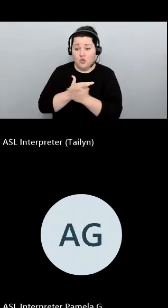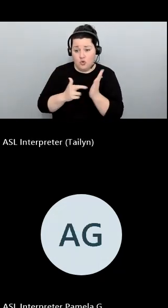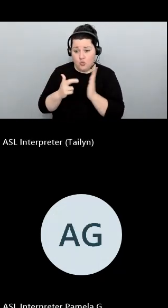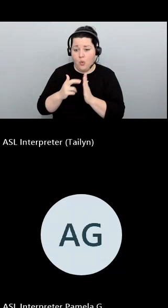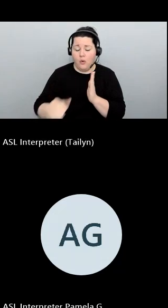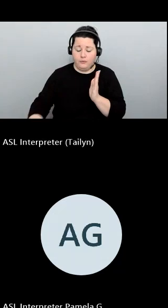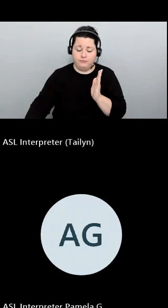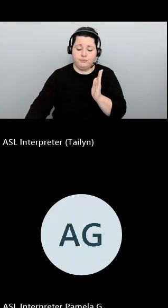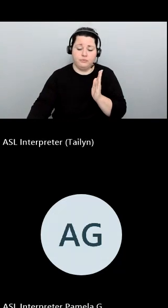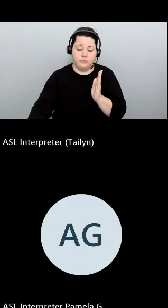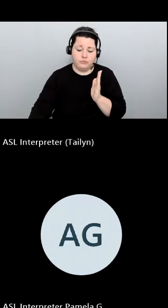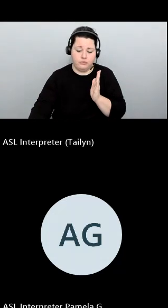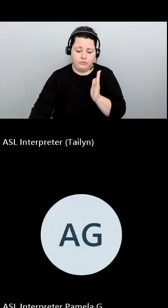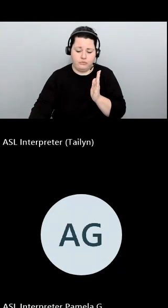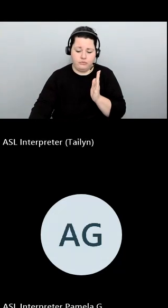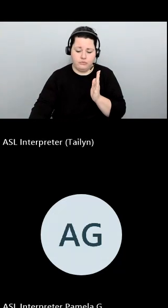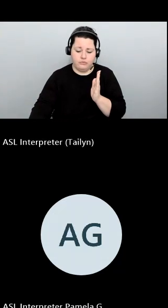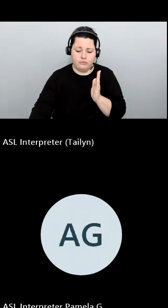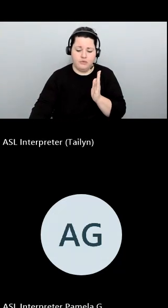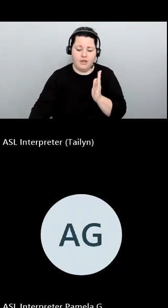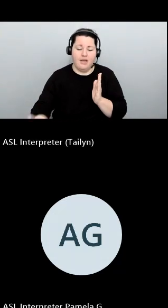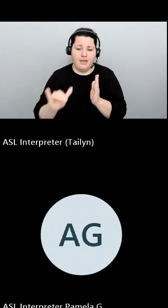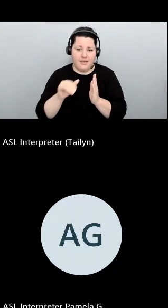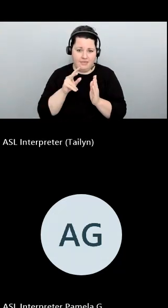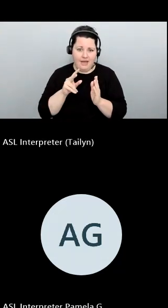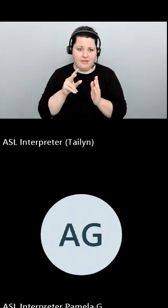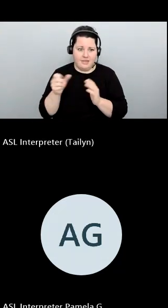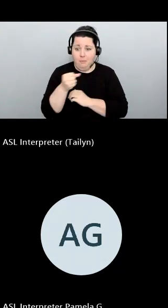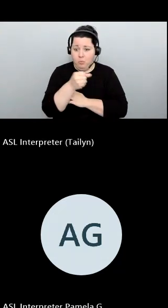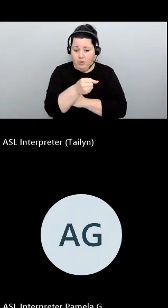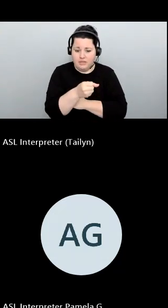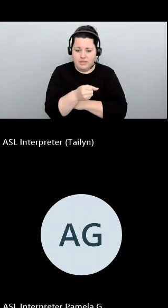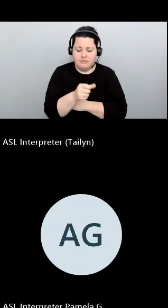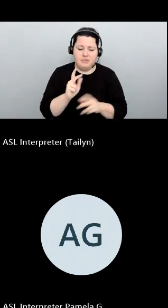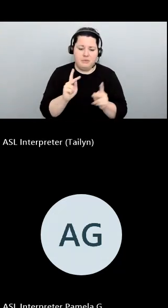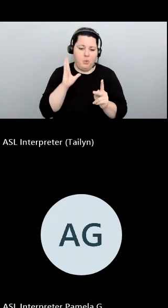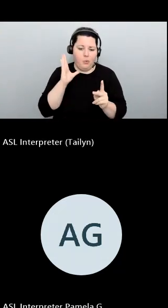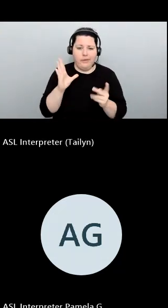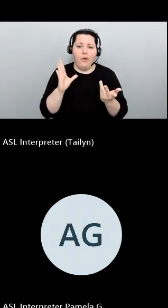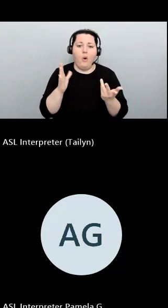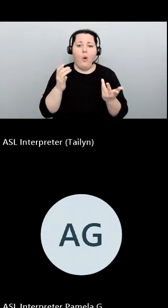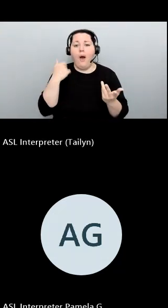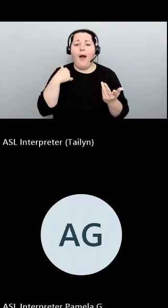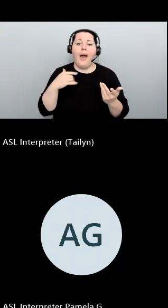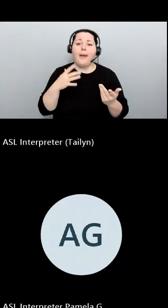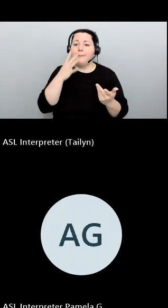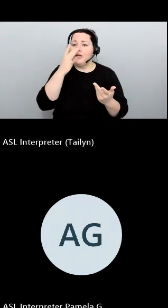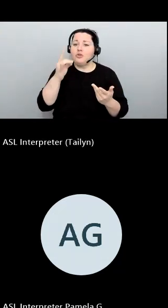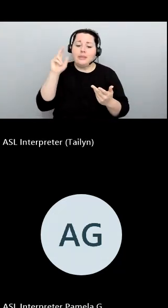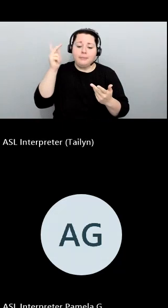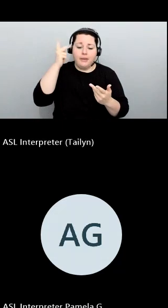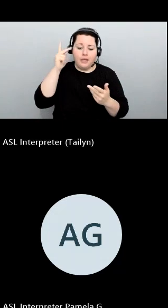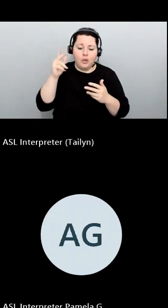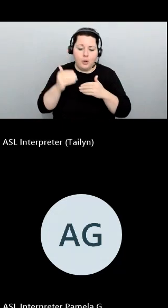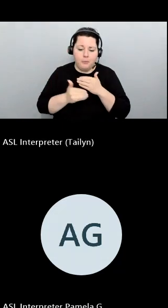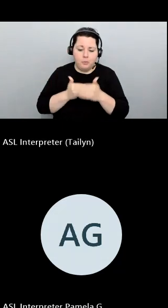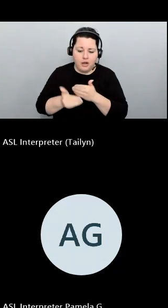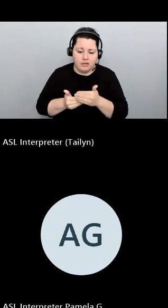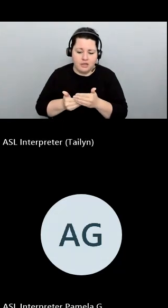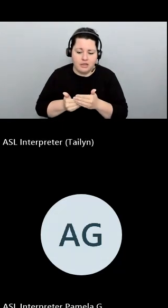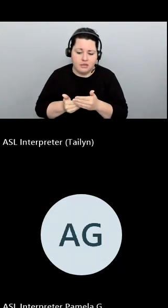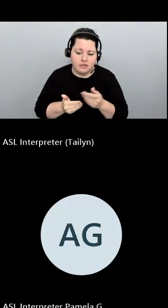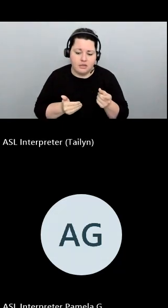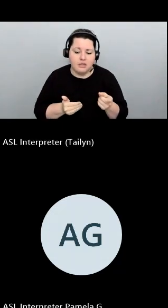is appointed. People generally stand up for it if they are interested in the political process and